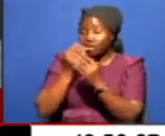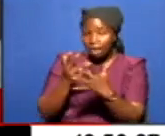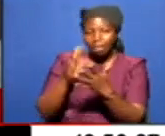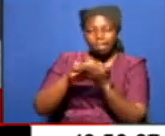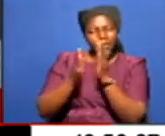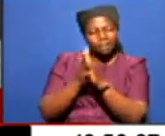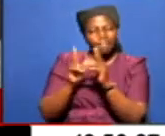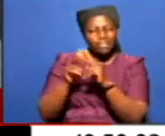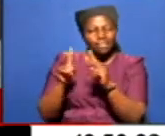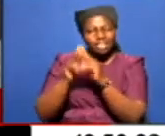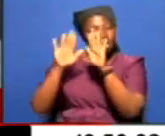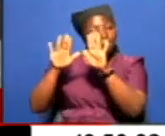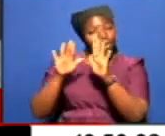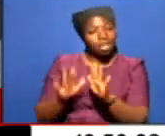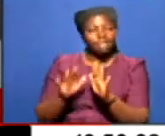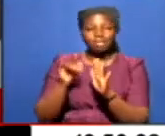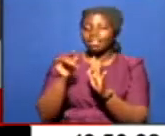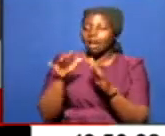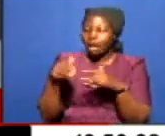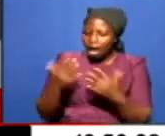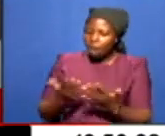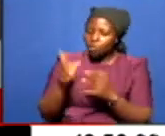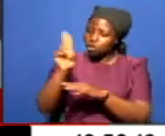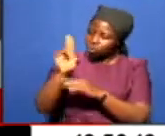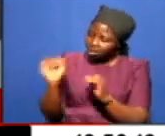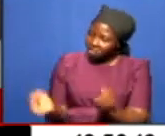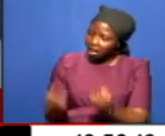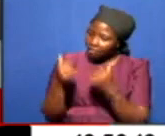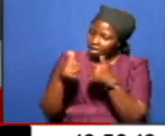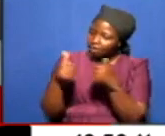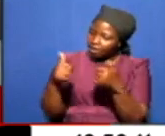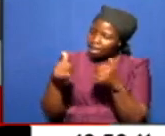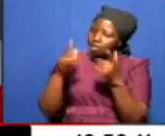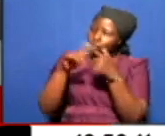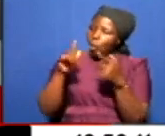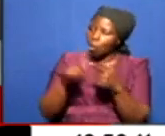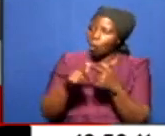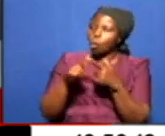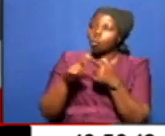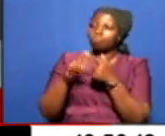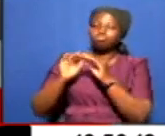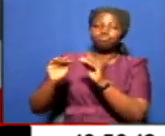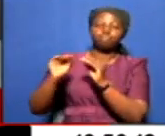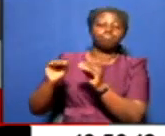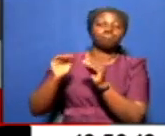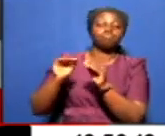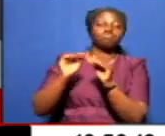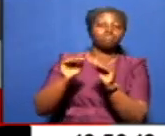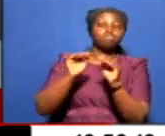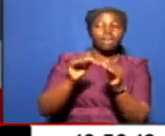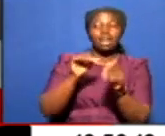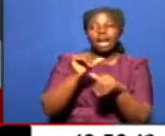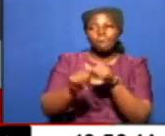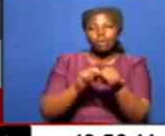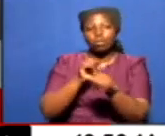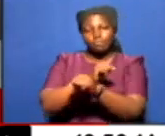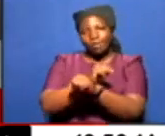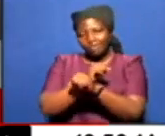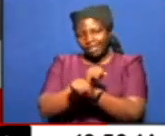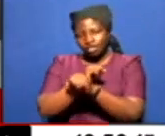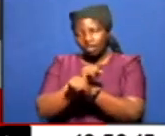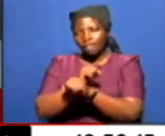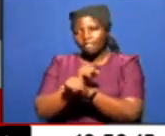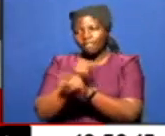very critical. And that is how we use the safe spaces to be able to also infuse the knowledge around prevention of violent extremism